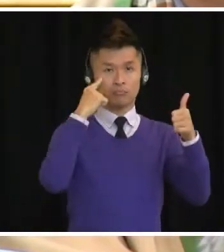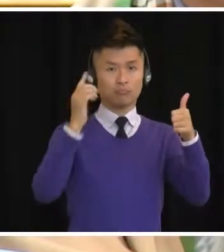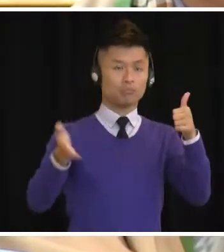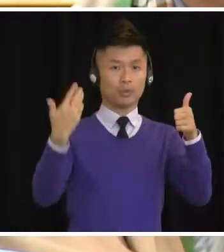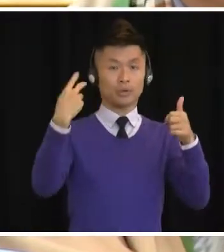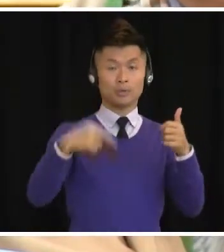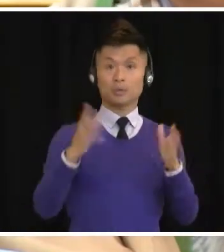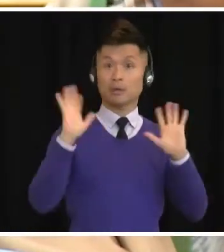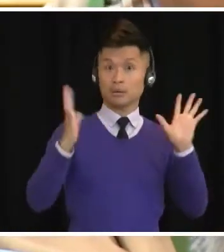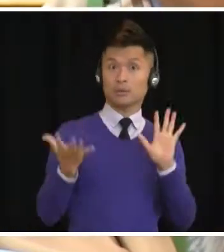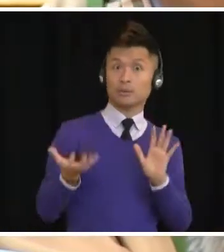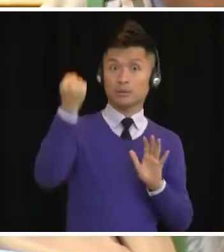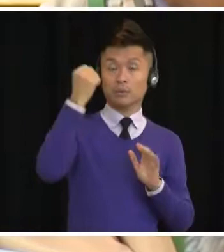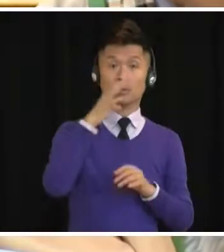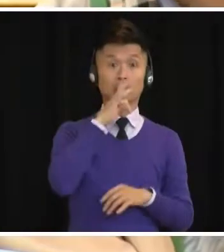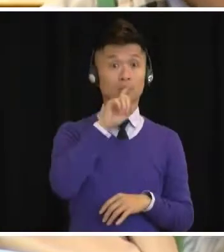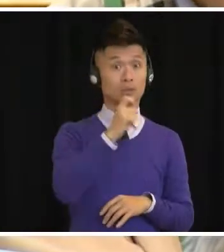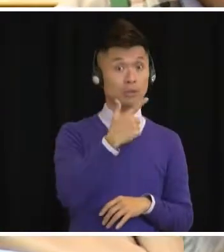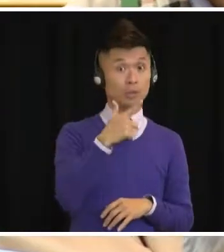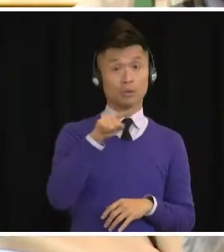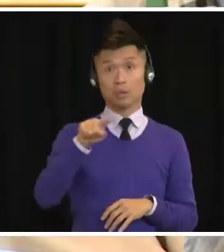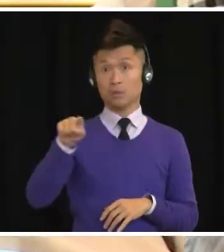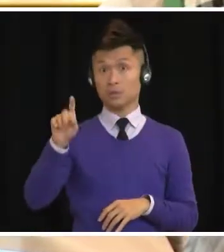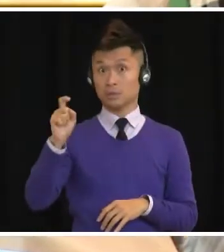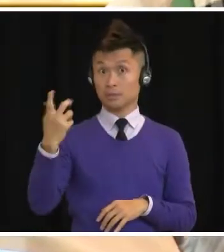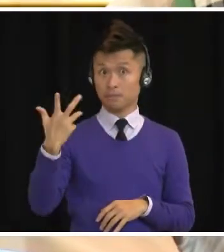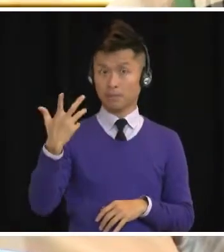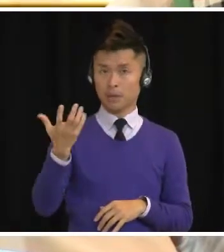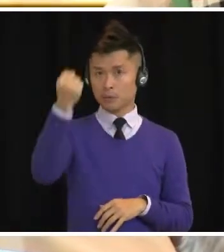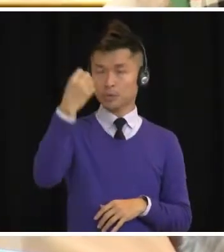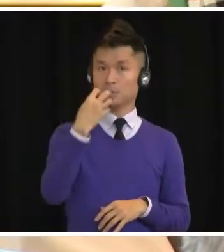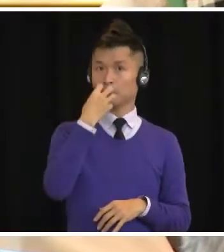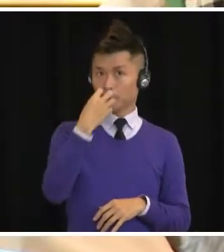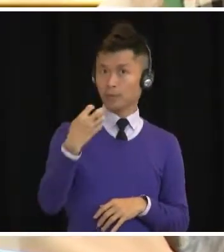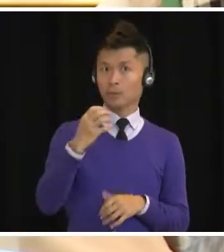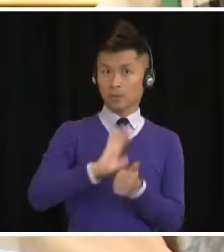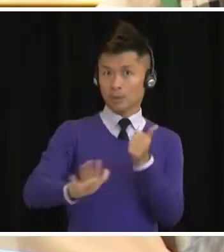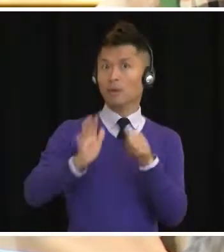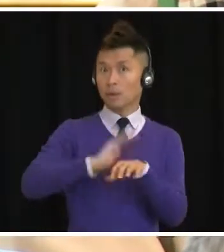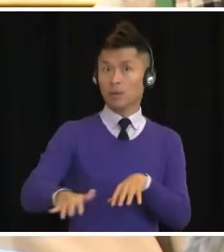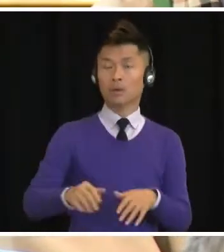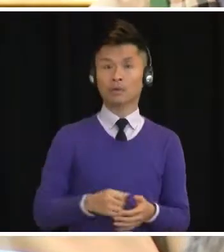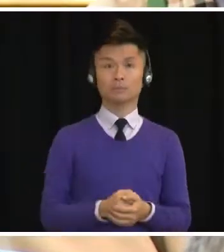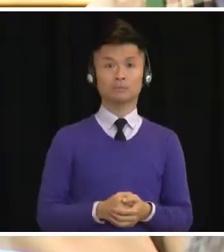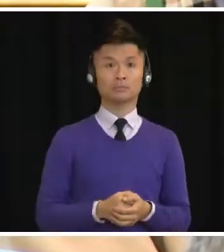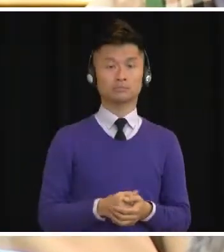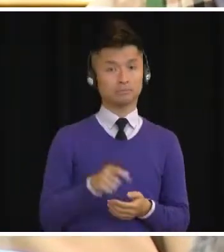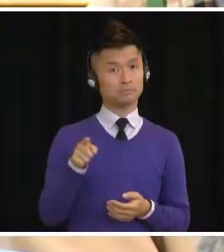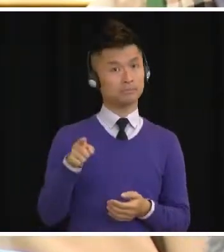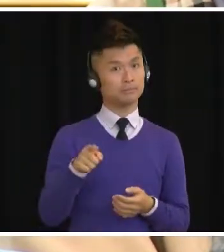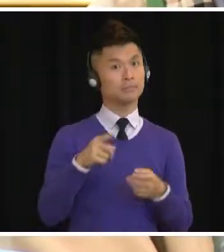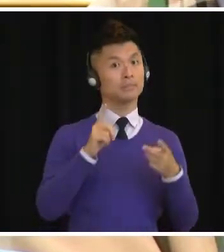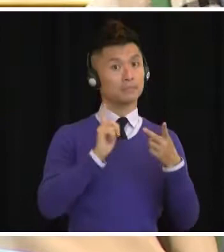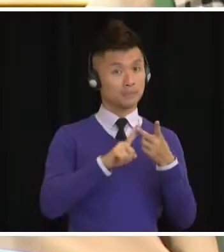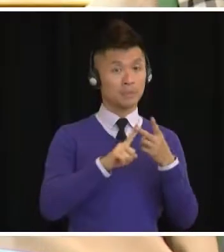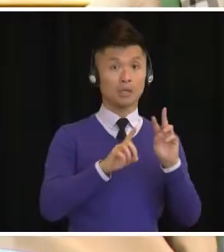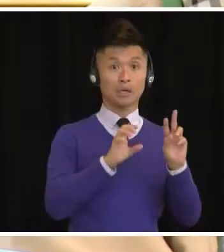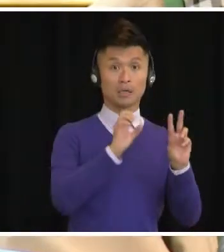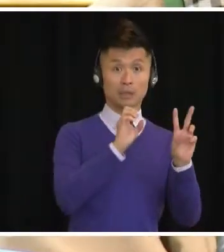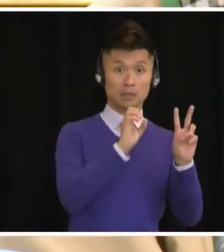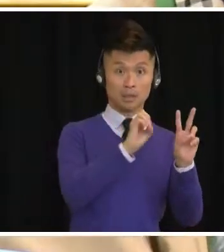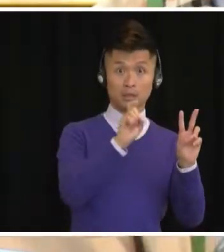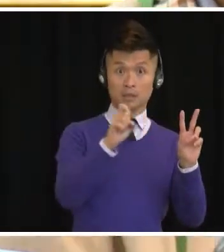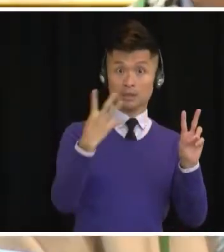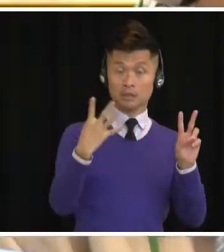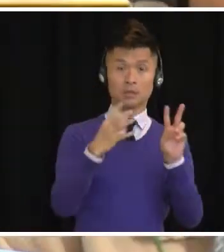indicate that such an age difference is discriminatory and it hurts children's rights, children who